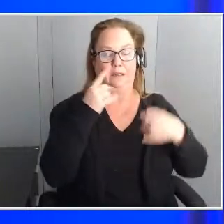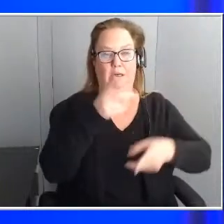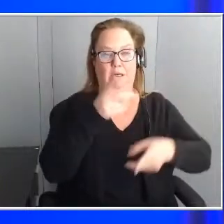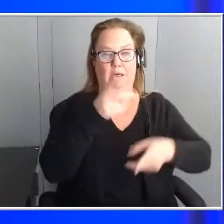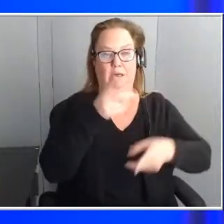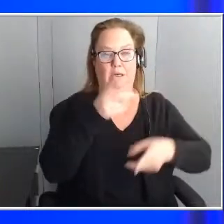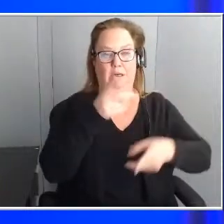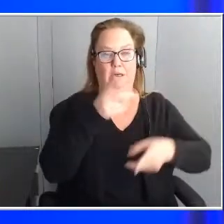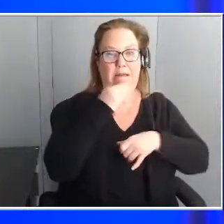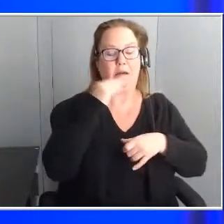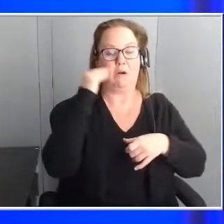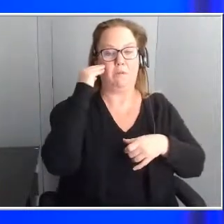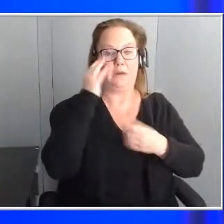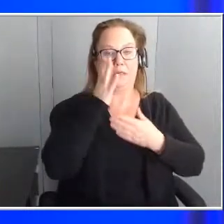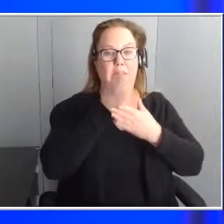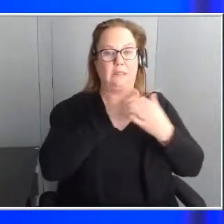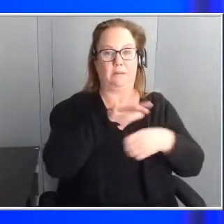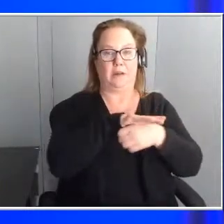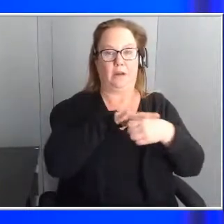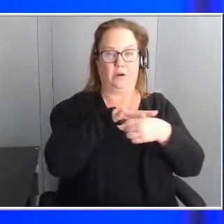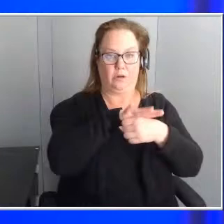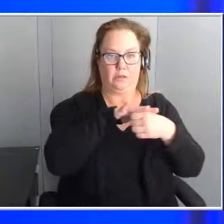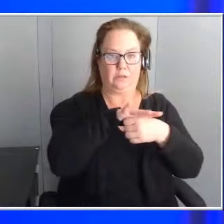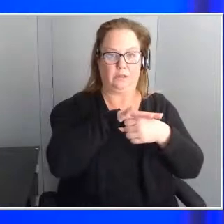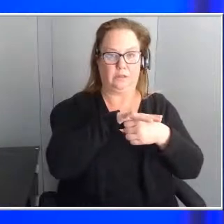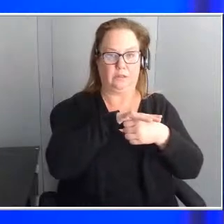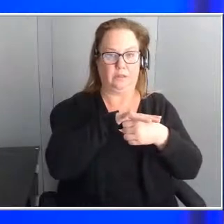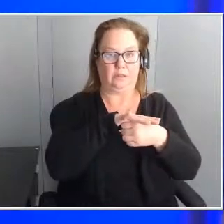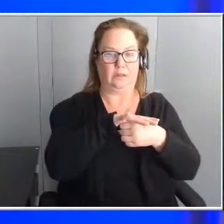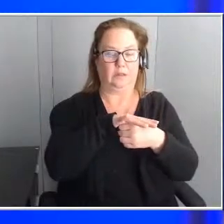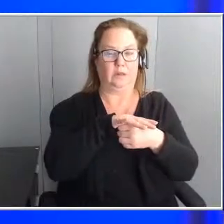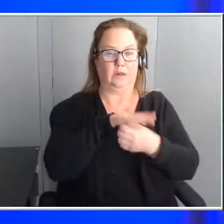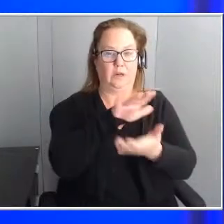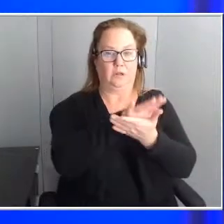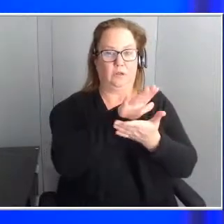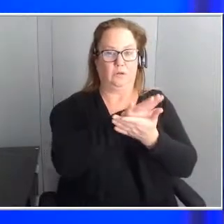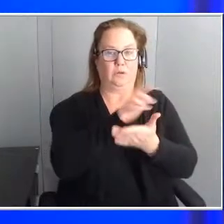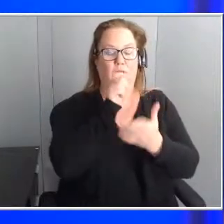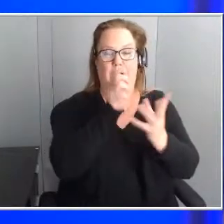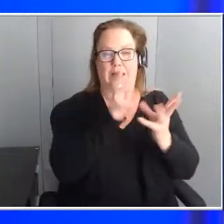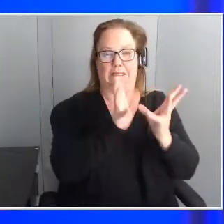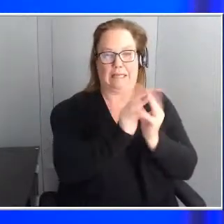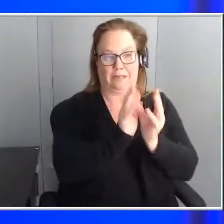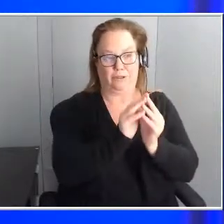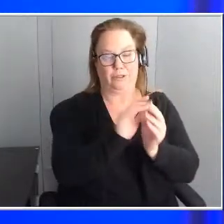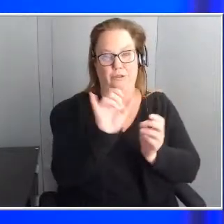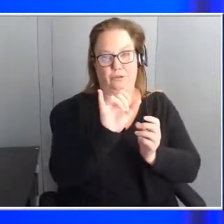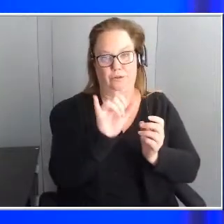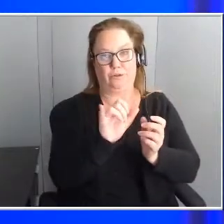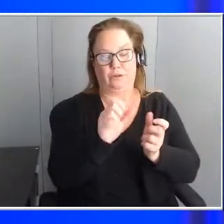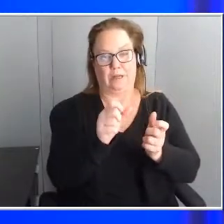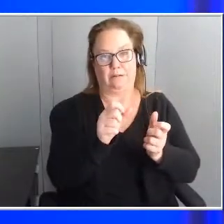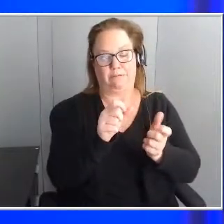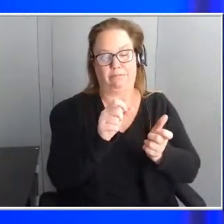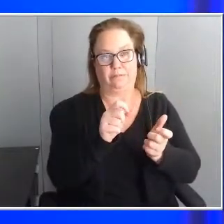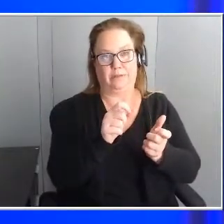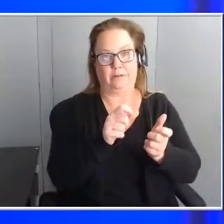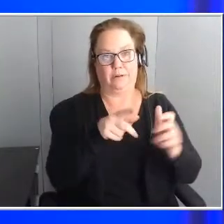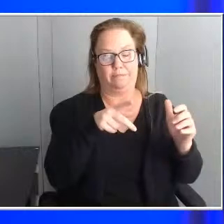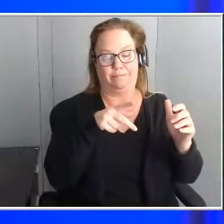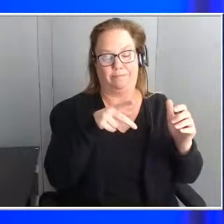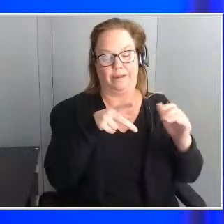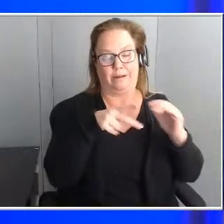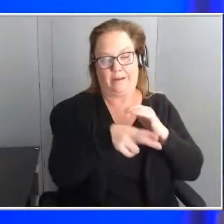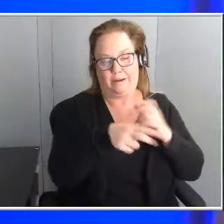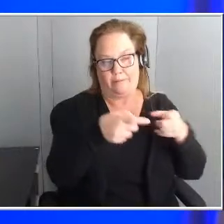home. Some locations were under, schools weren't in session, so that was cutting off an opportunity for virus to spread.